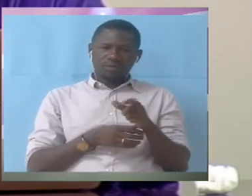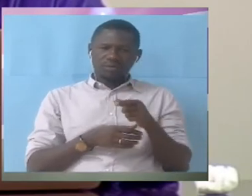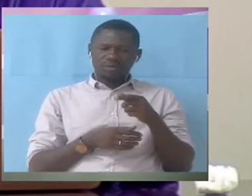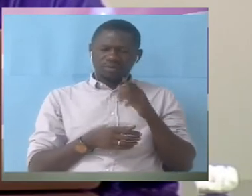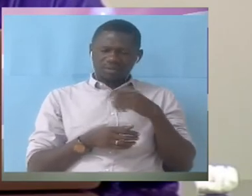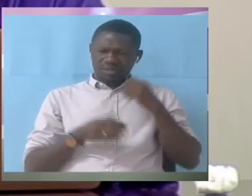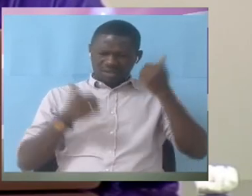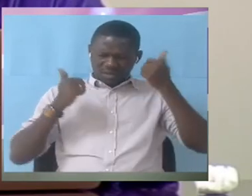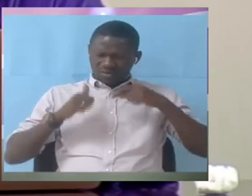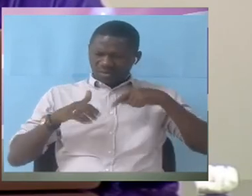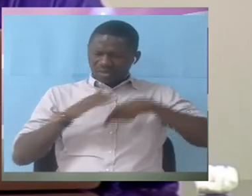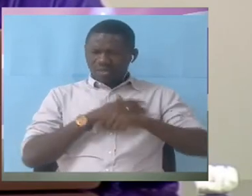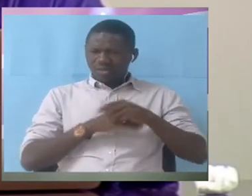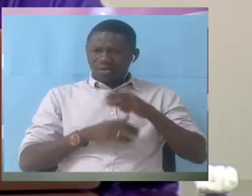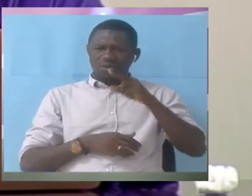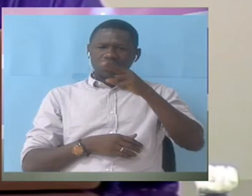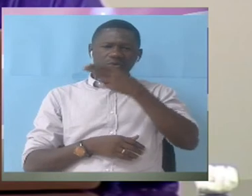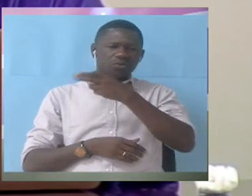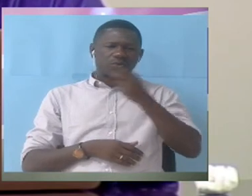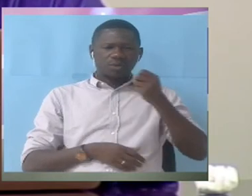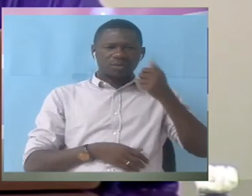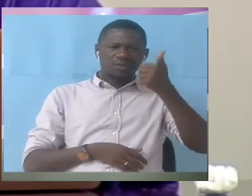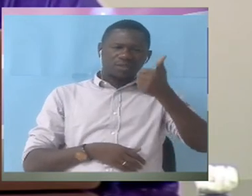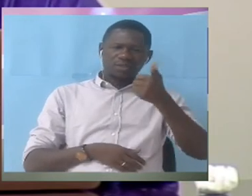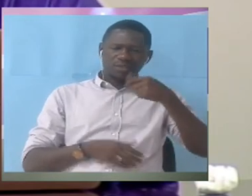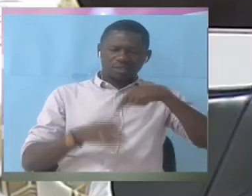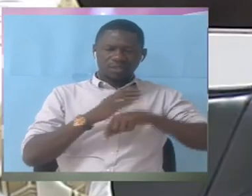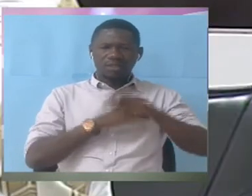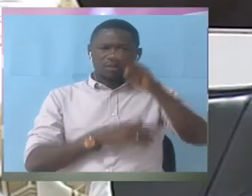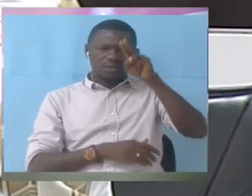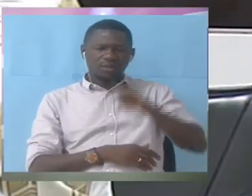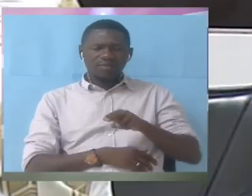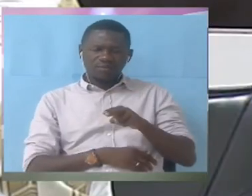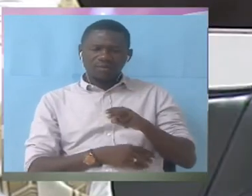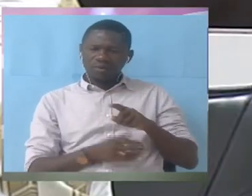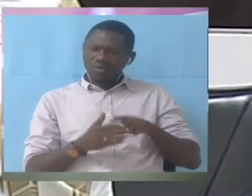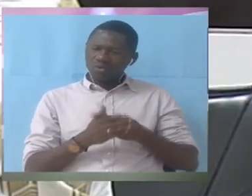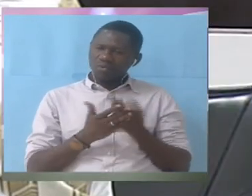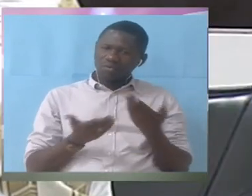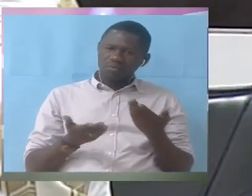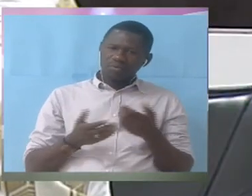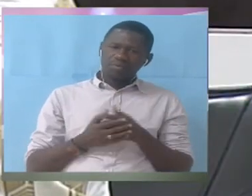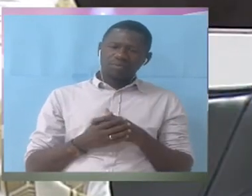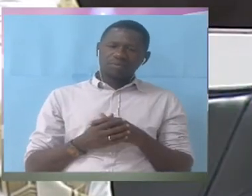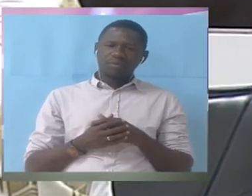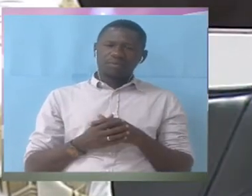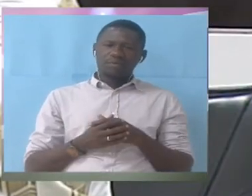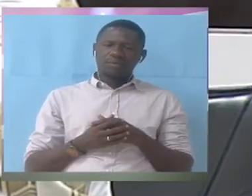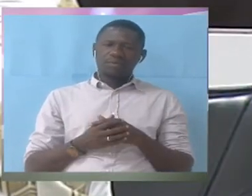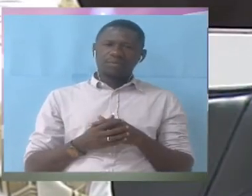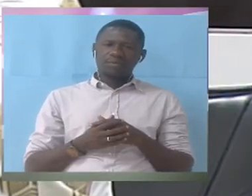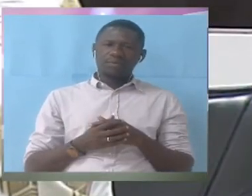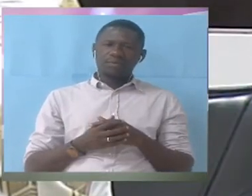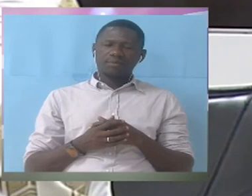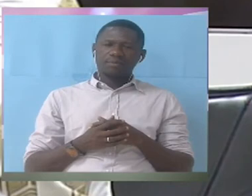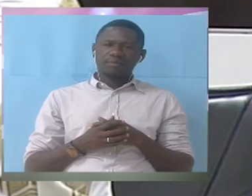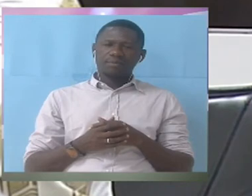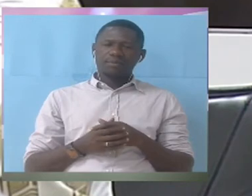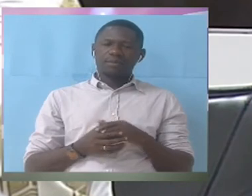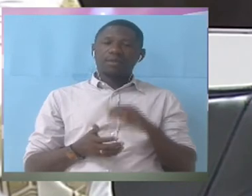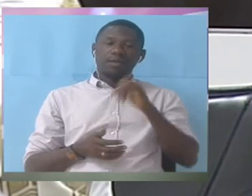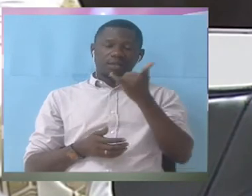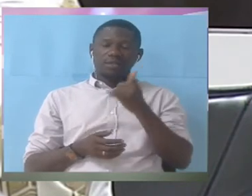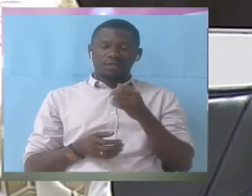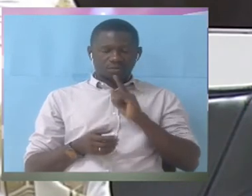2006 of November? Doctor, ndax li mënu na nek November 2006? Yes, that's what I'm saying. Thank